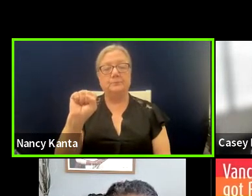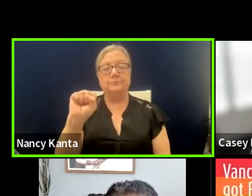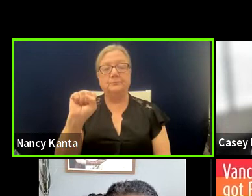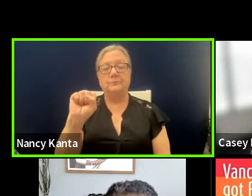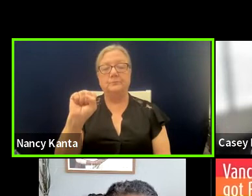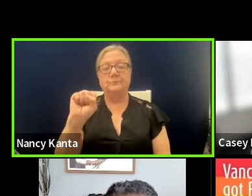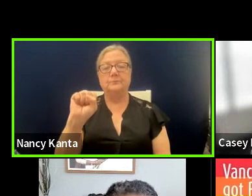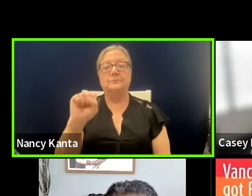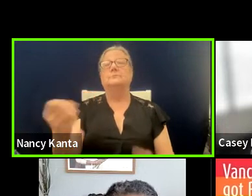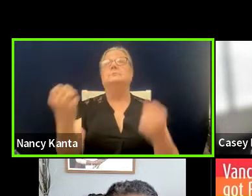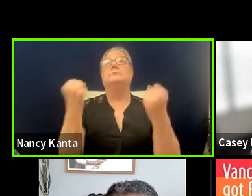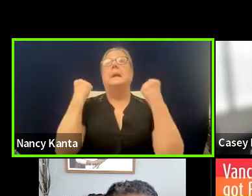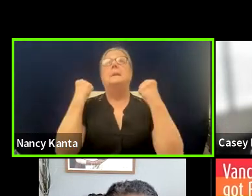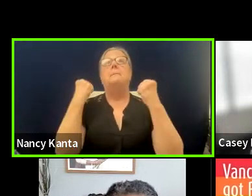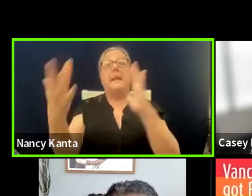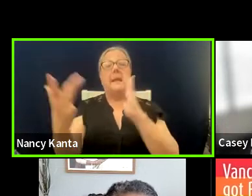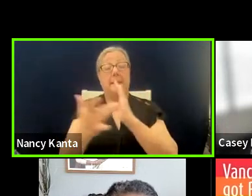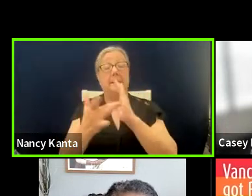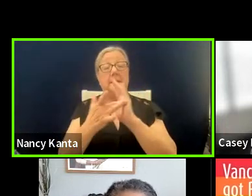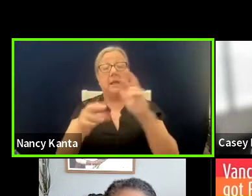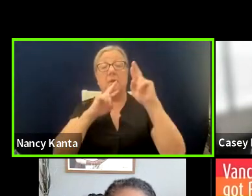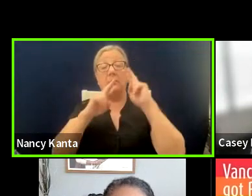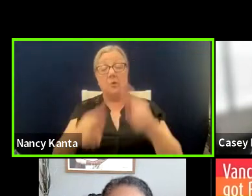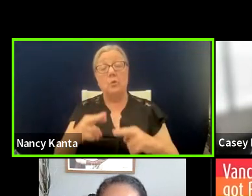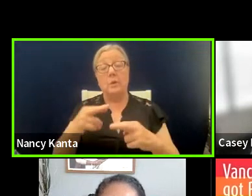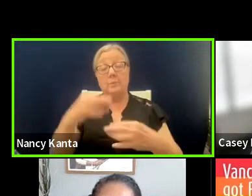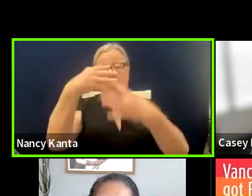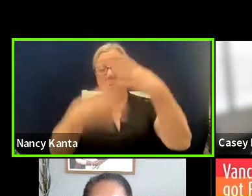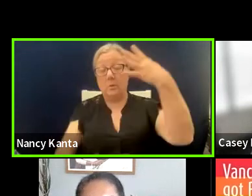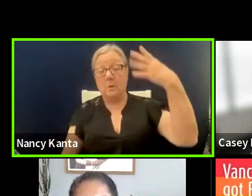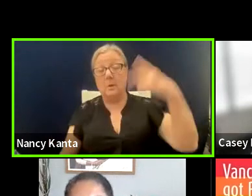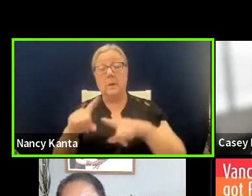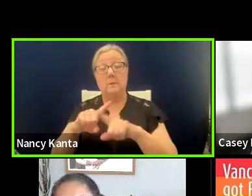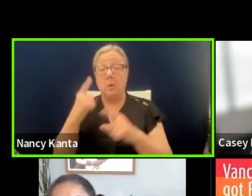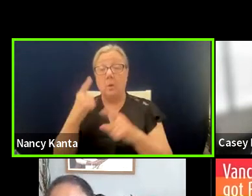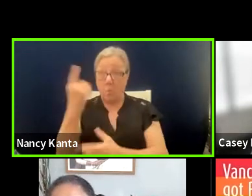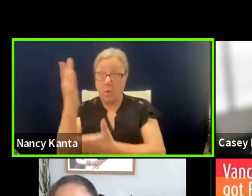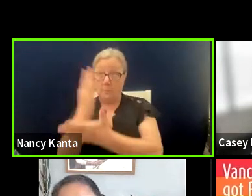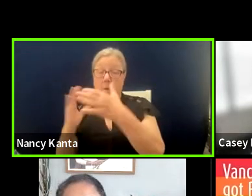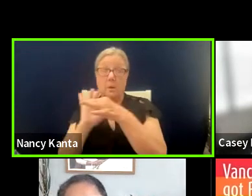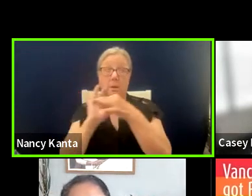technical reports, but one of them is an equity technical report that applies